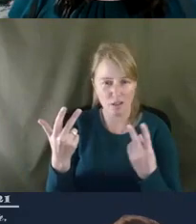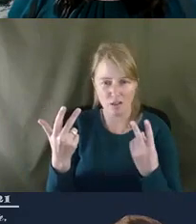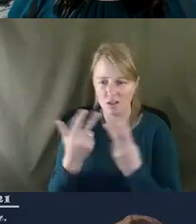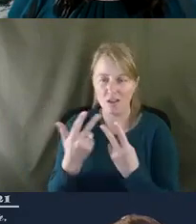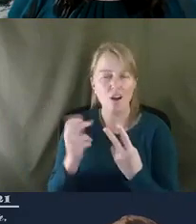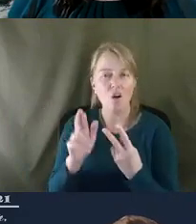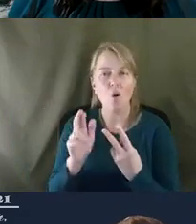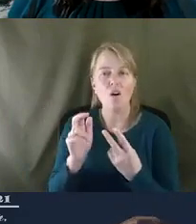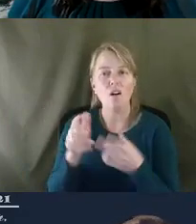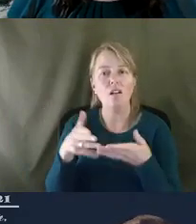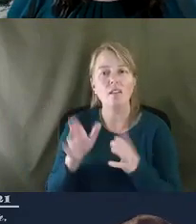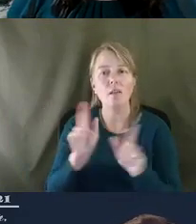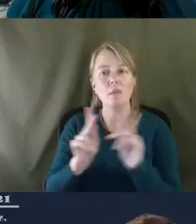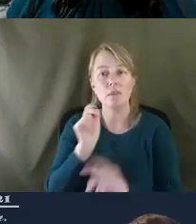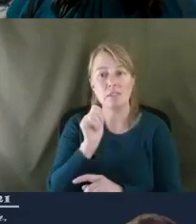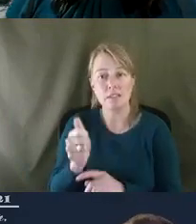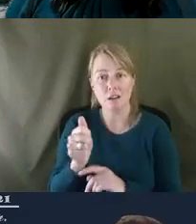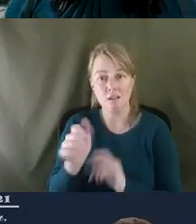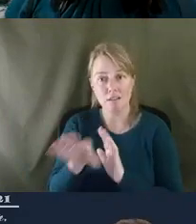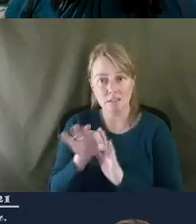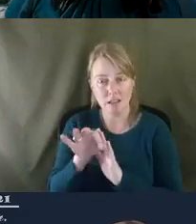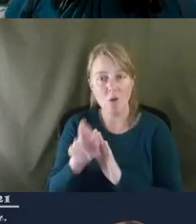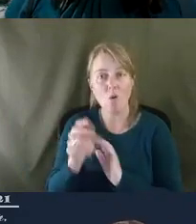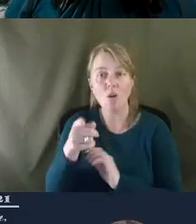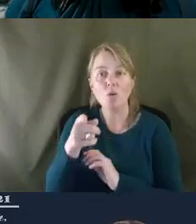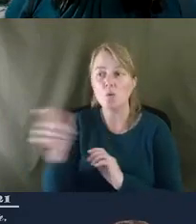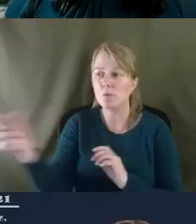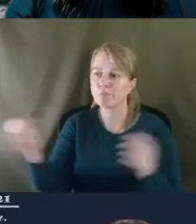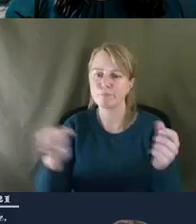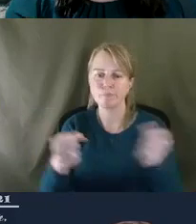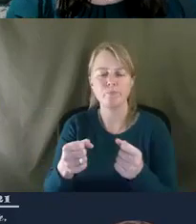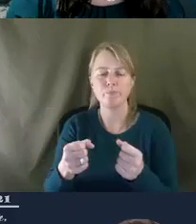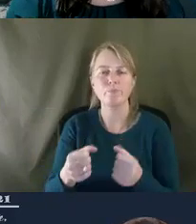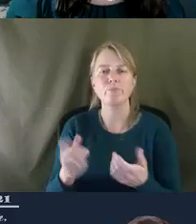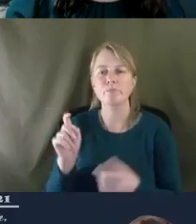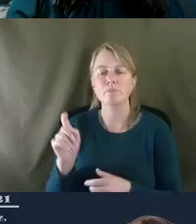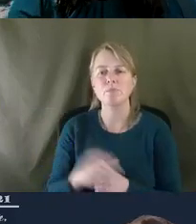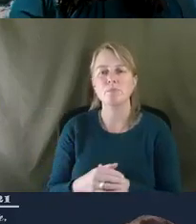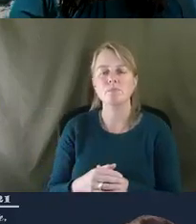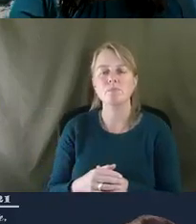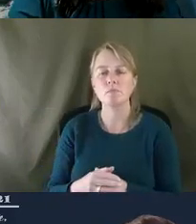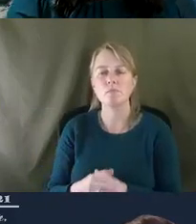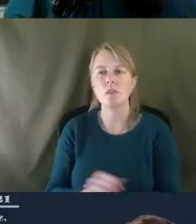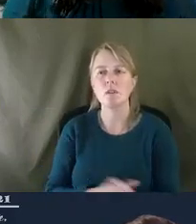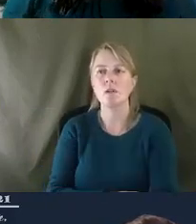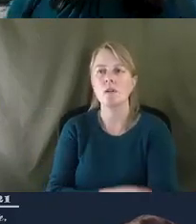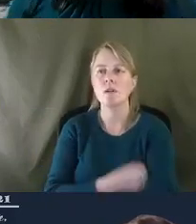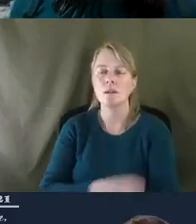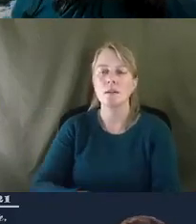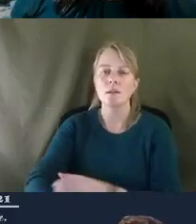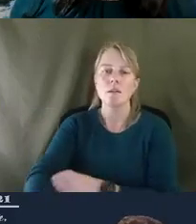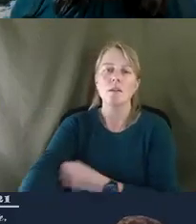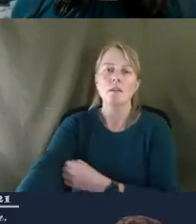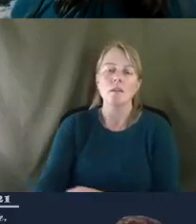like self-select, or do you pair for them? What are your thoughts around that? Okay, so because